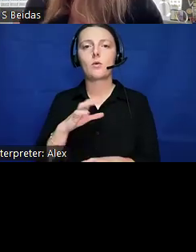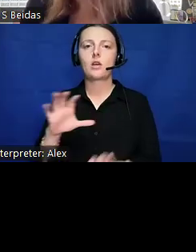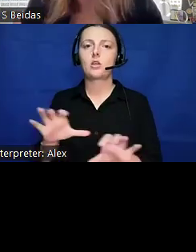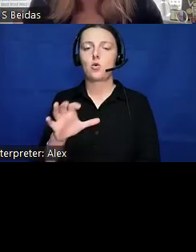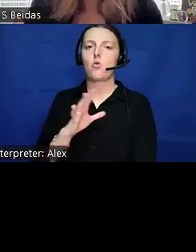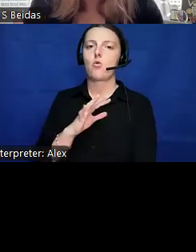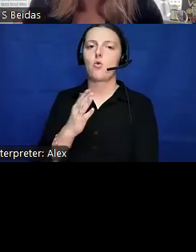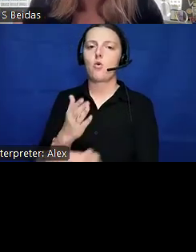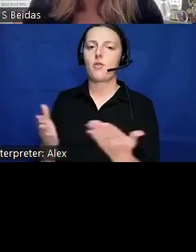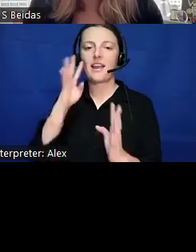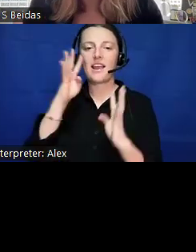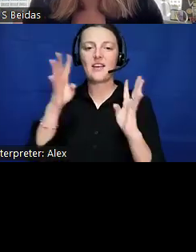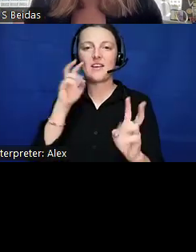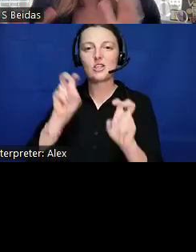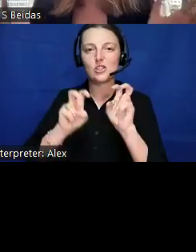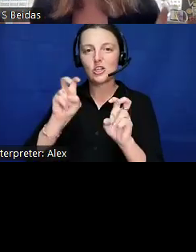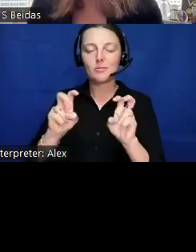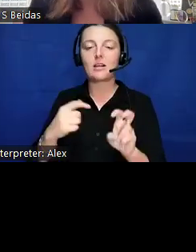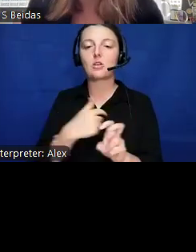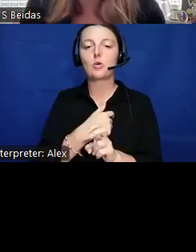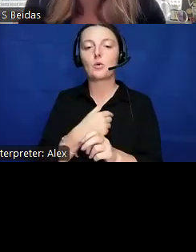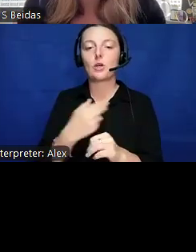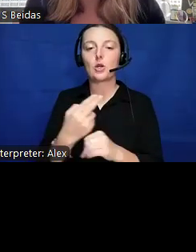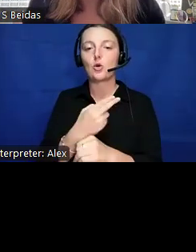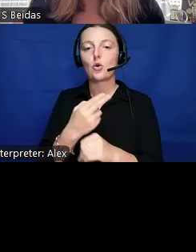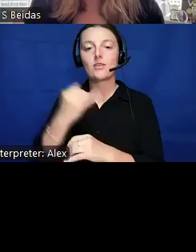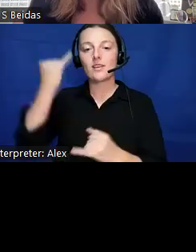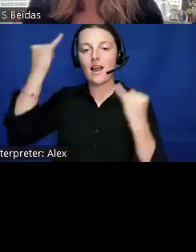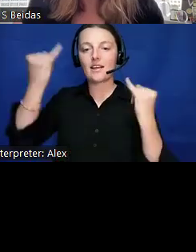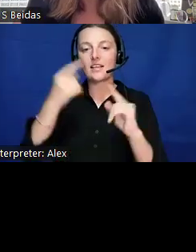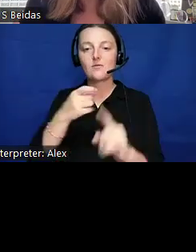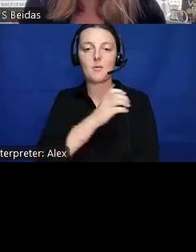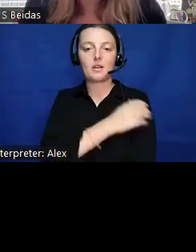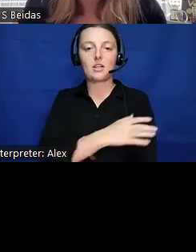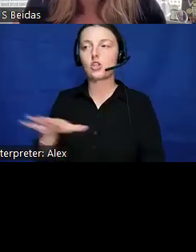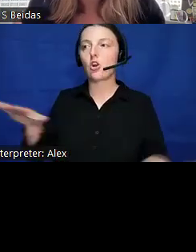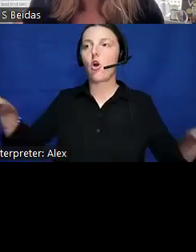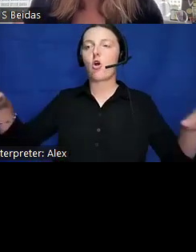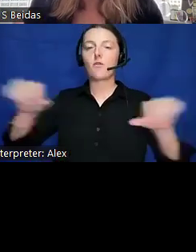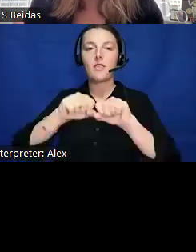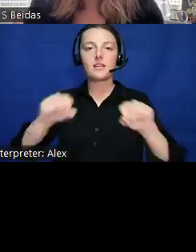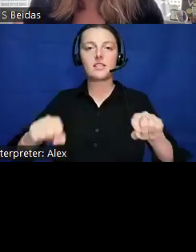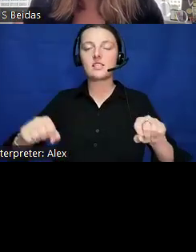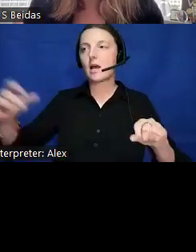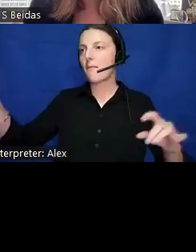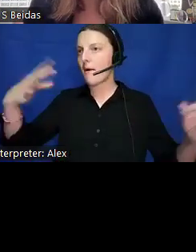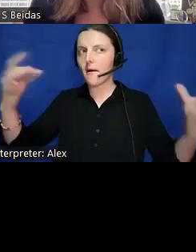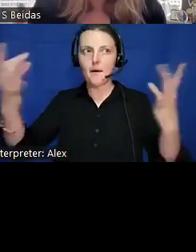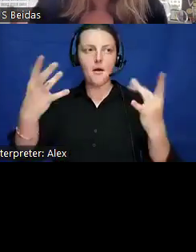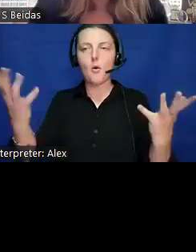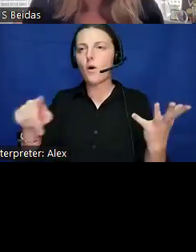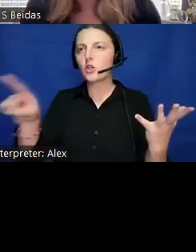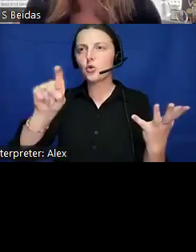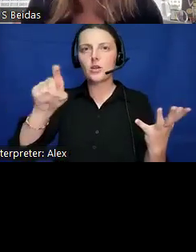we crowdsourced ideas from clinicians across our entire system and asked them, what do you need to implement